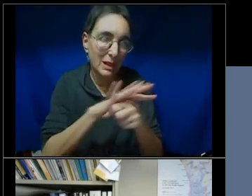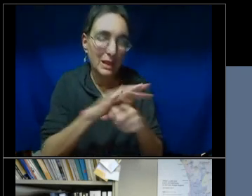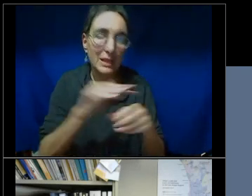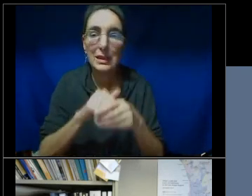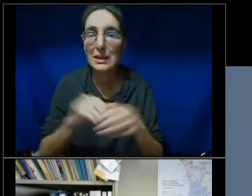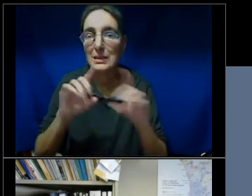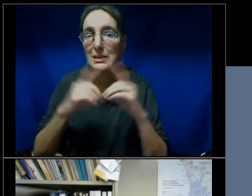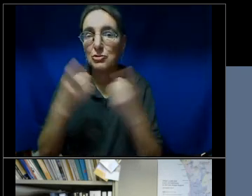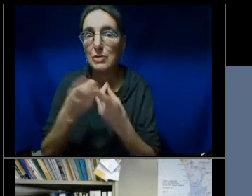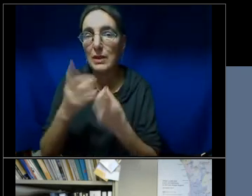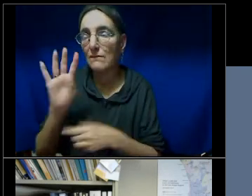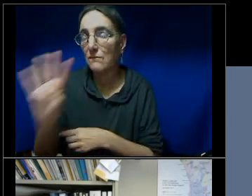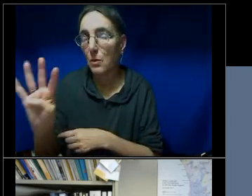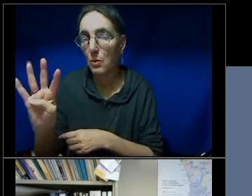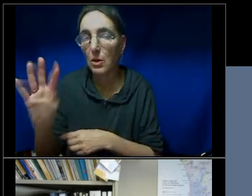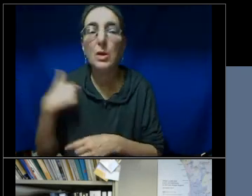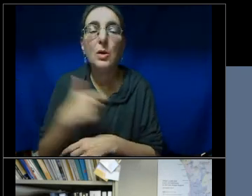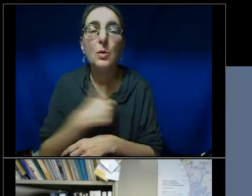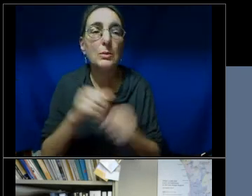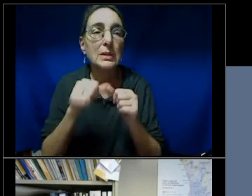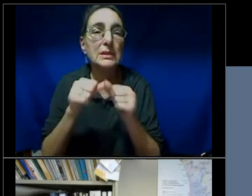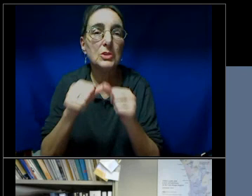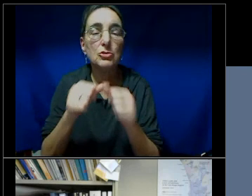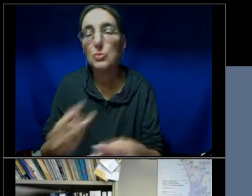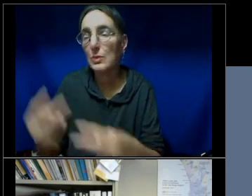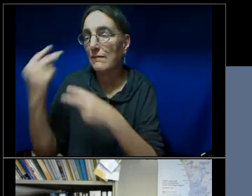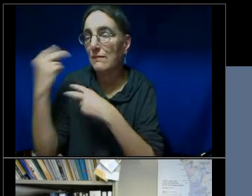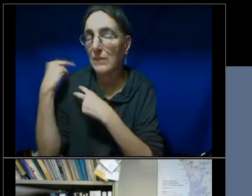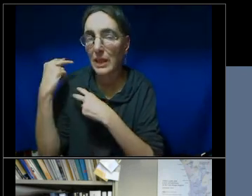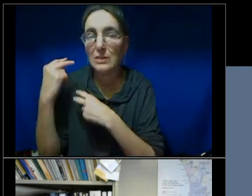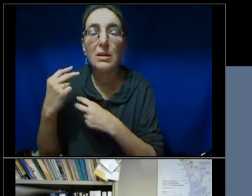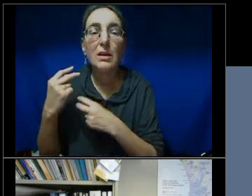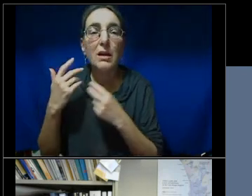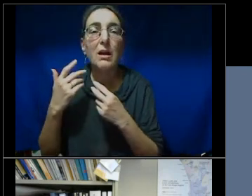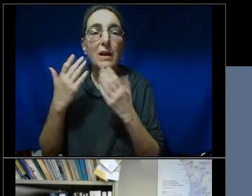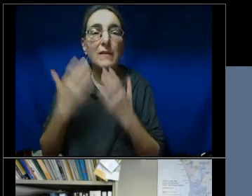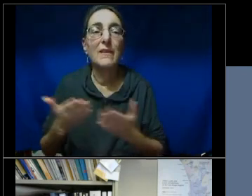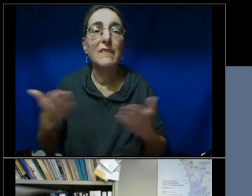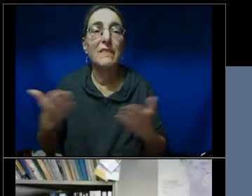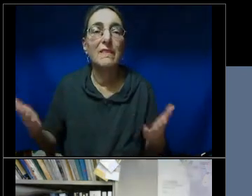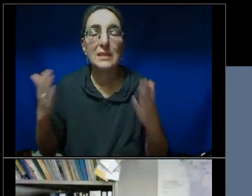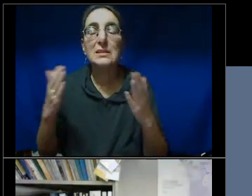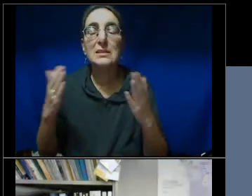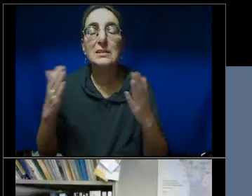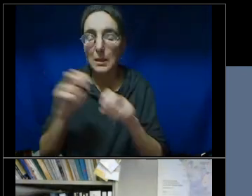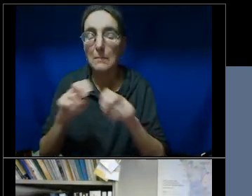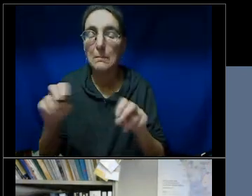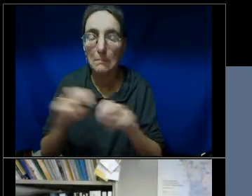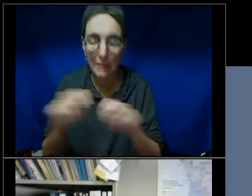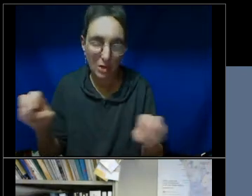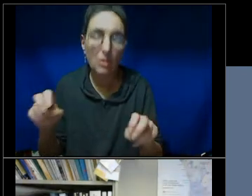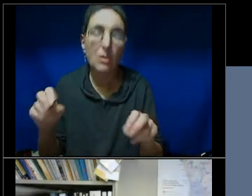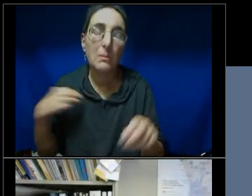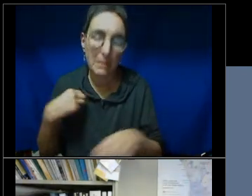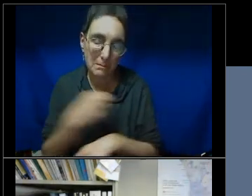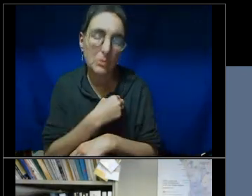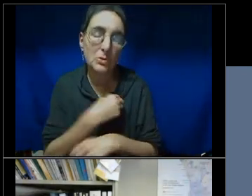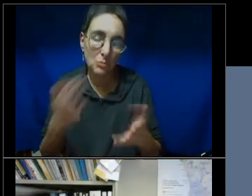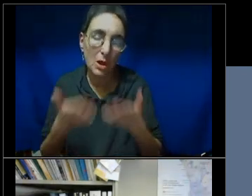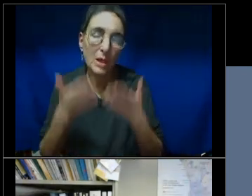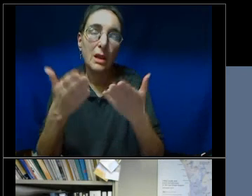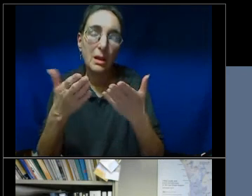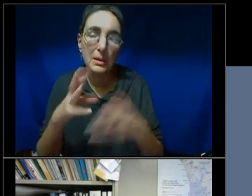And we will continue to reflect on the insights shared by our panel members, including the importance of sharing power and really